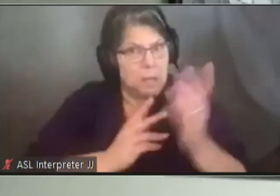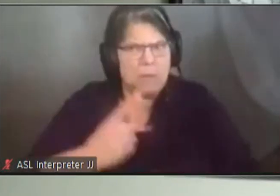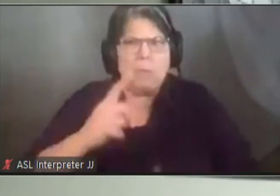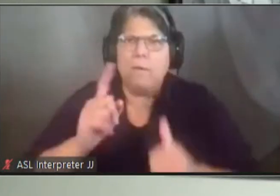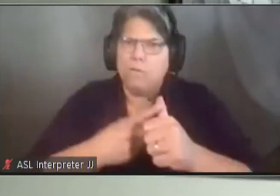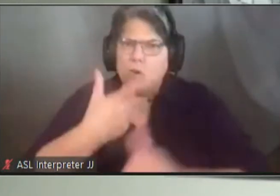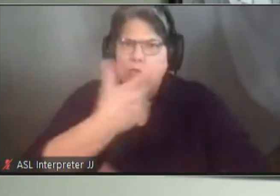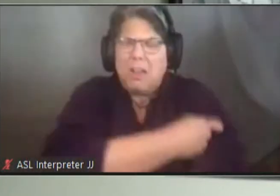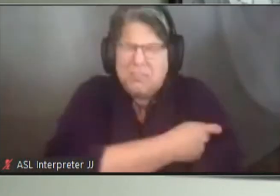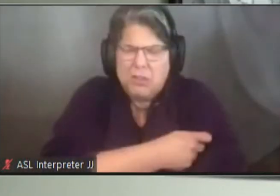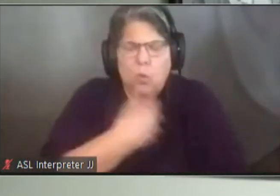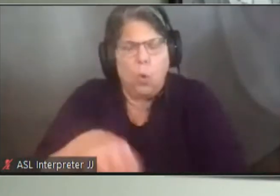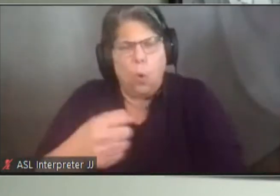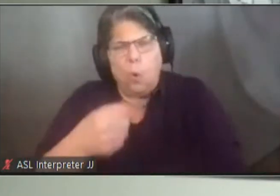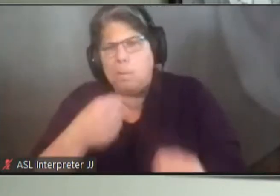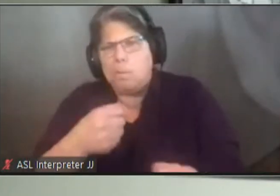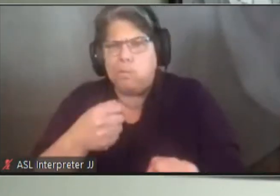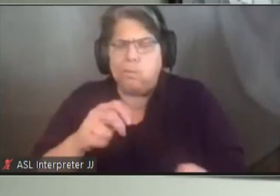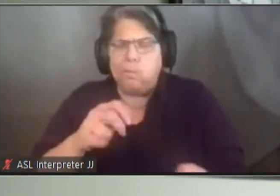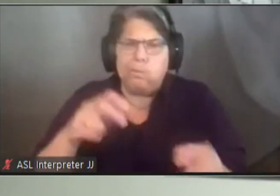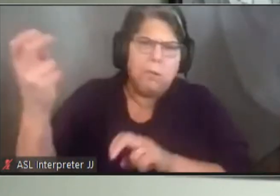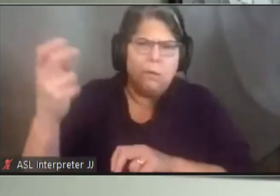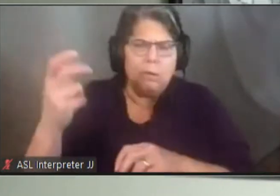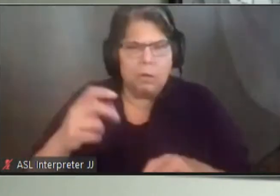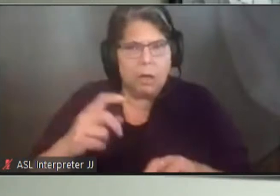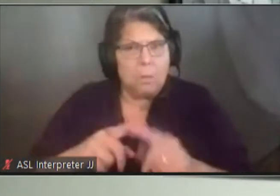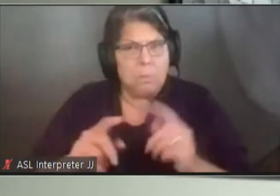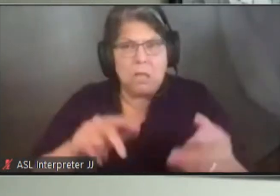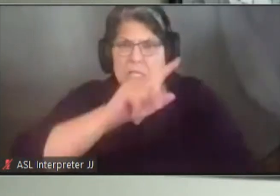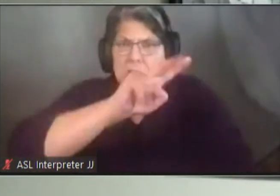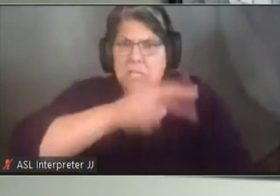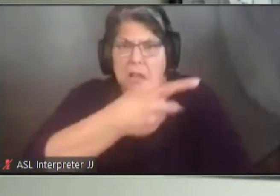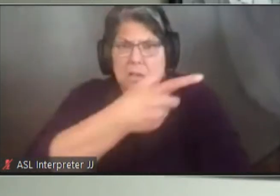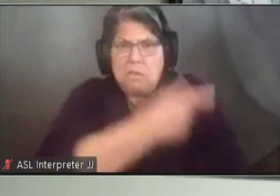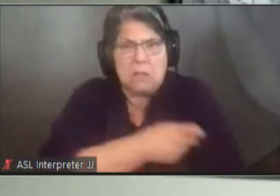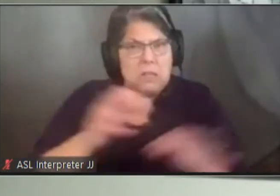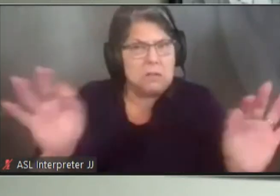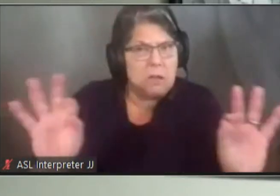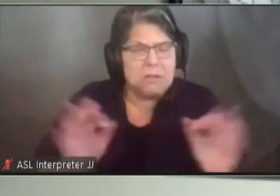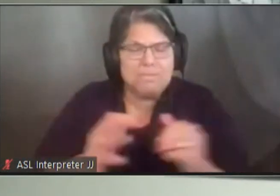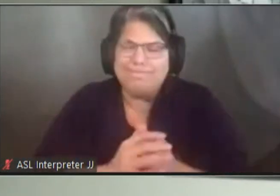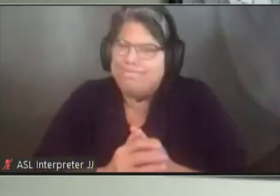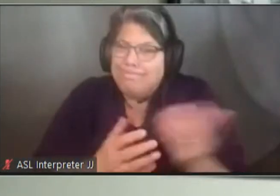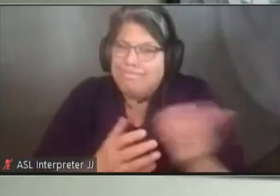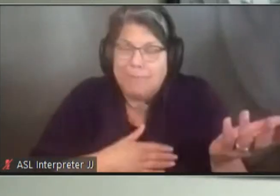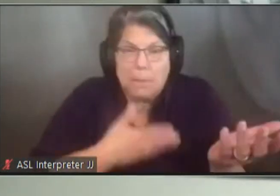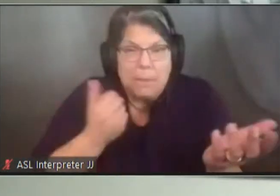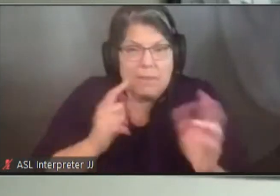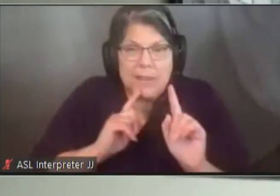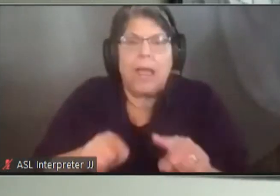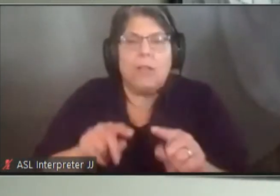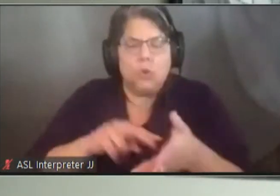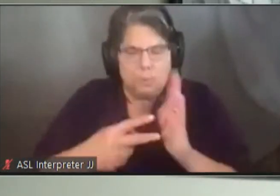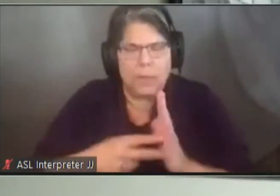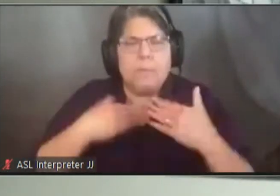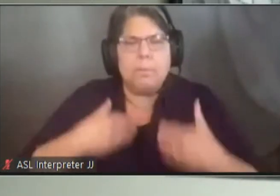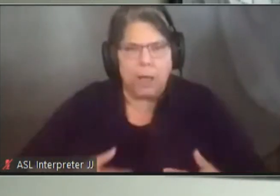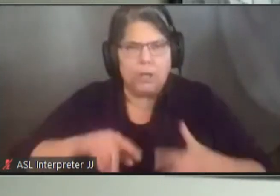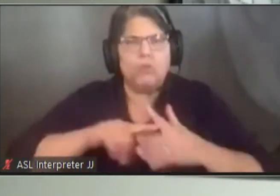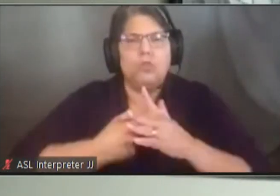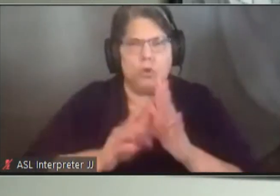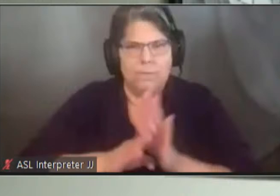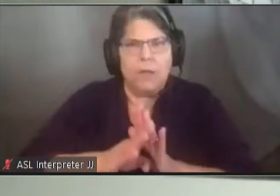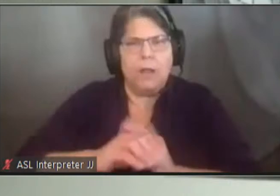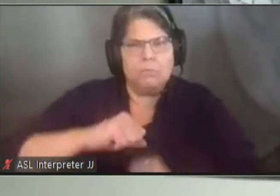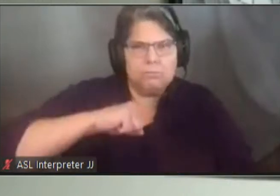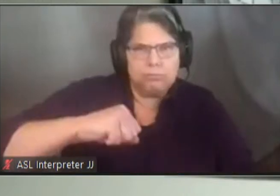none on the second. But if you were to ask, but the answer to your question, as best as I can give, is they already have some immunity, and so they're having a